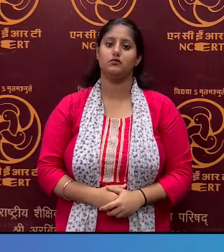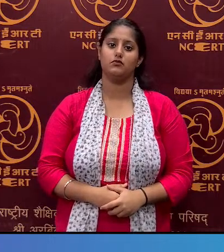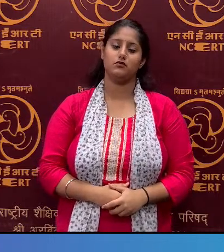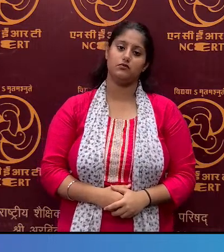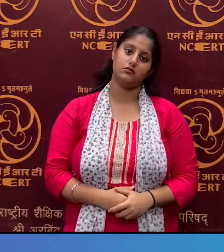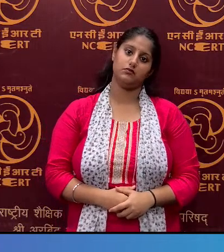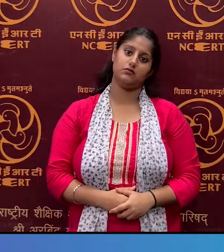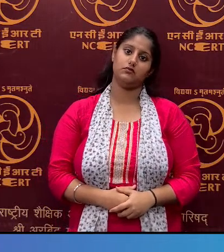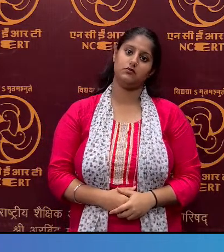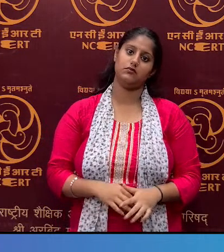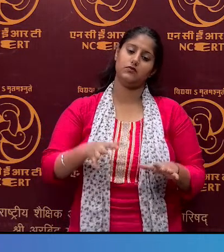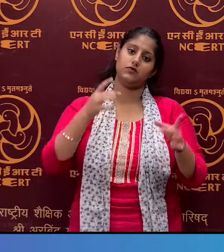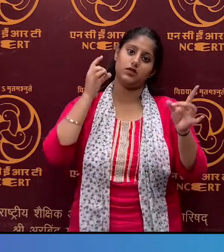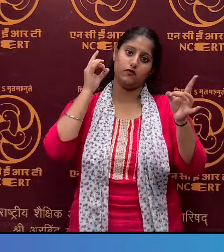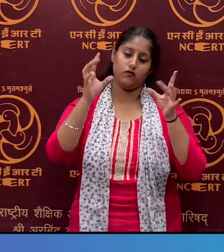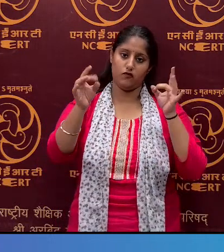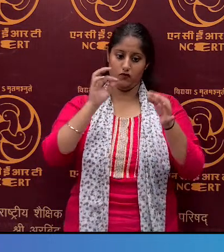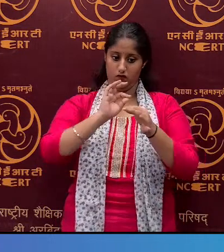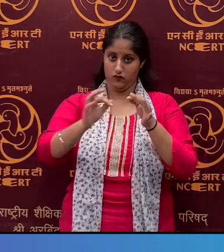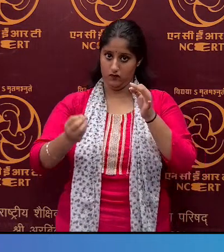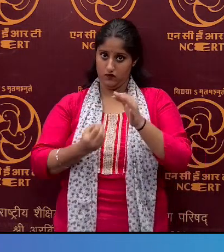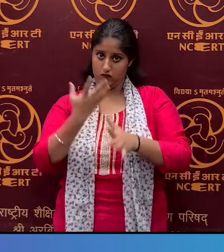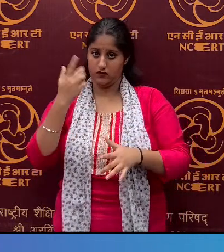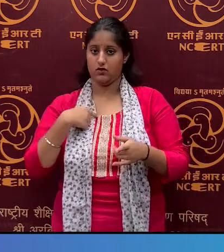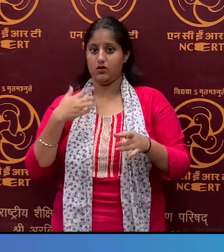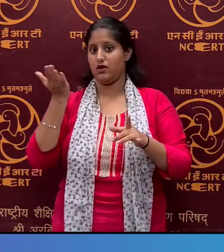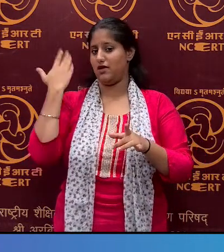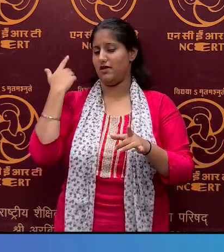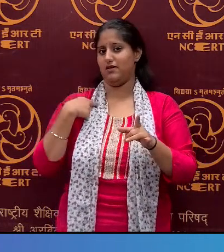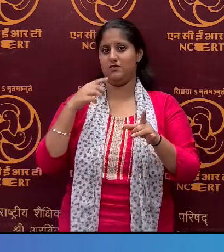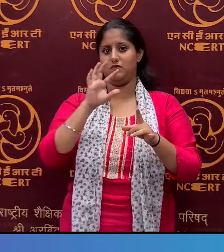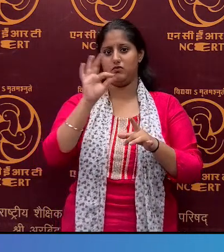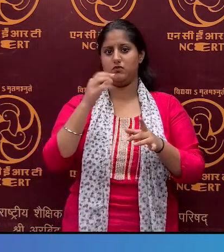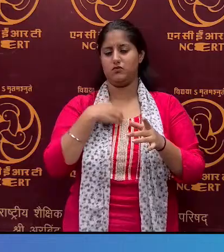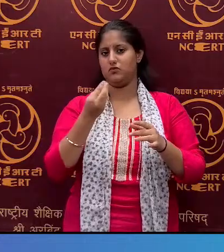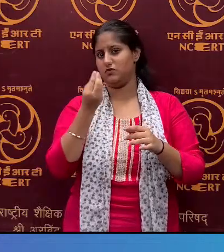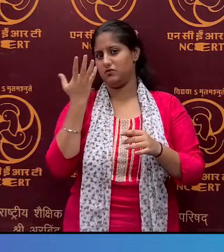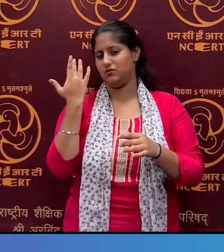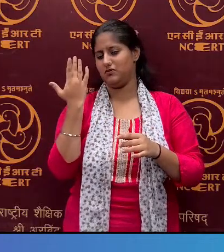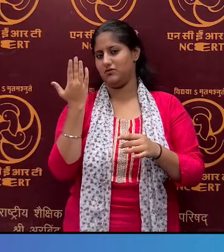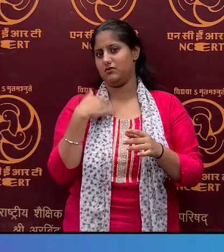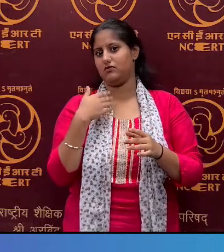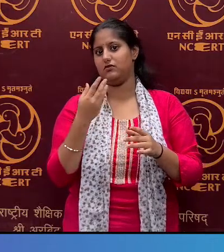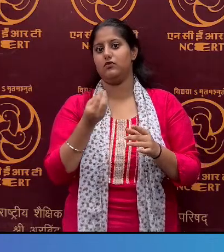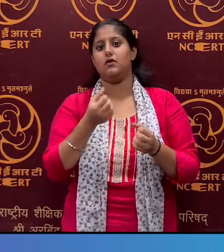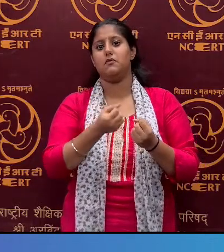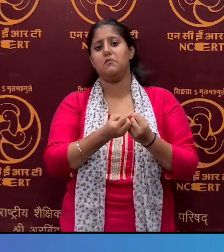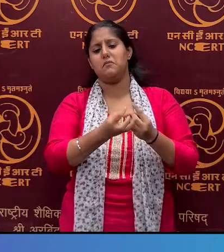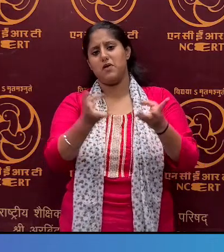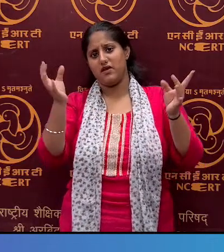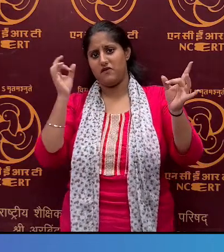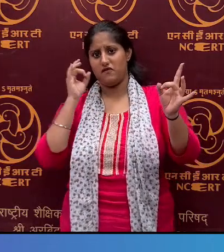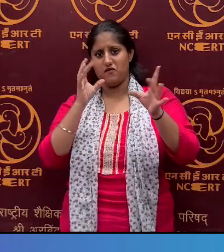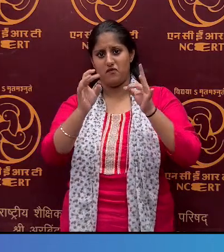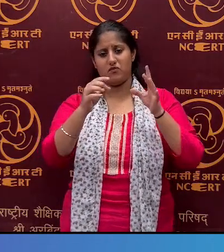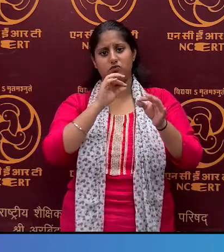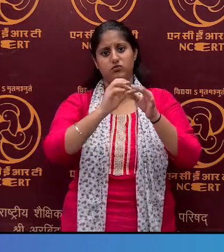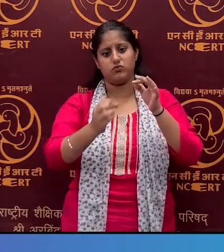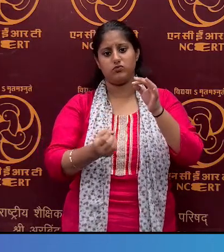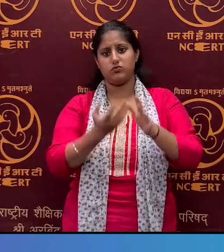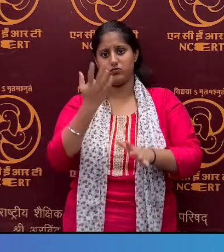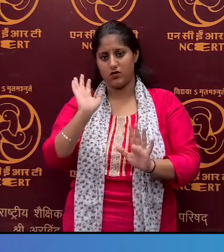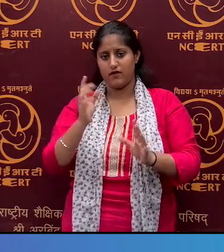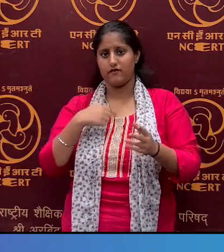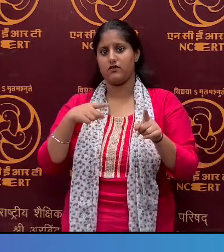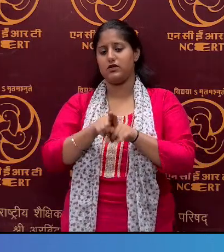Next is forest fire. In last few decades, we experienced lots of forest fire cases, especially in the state